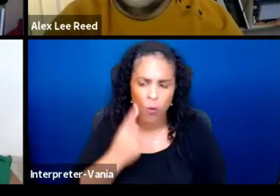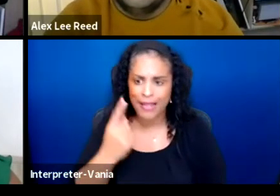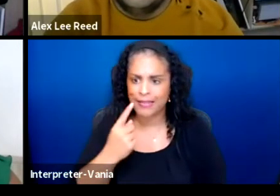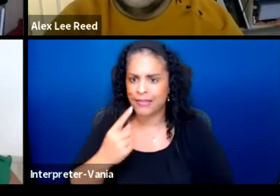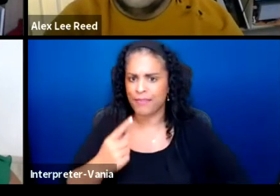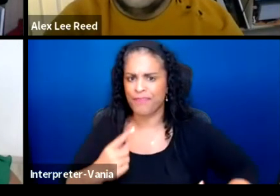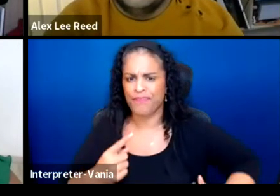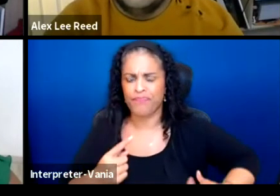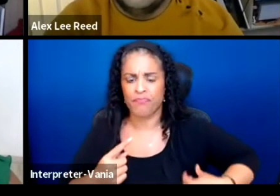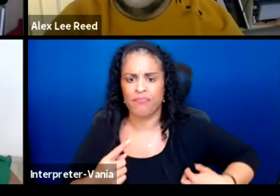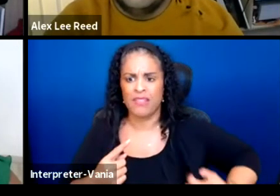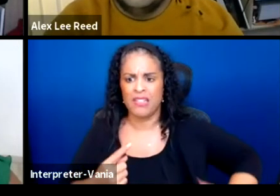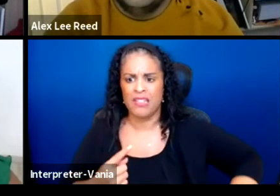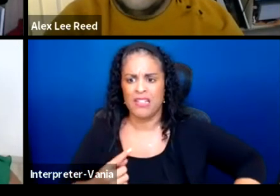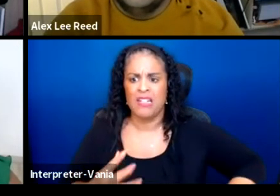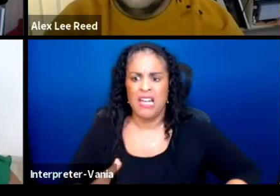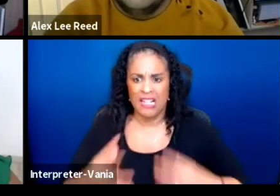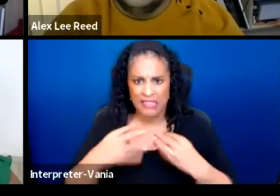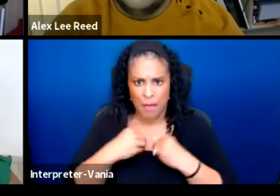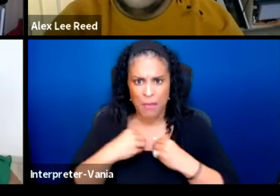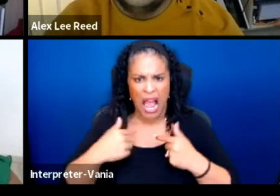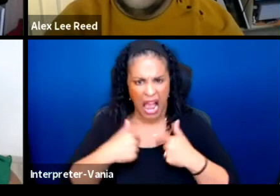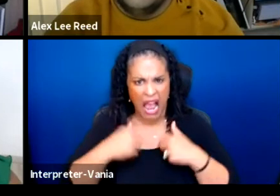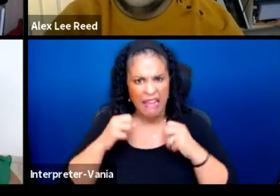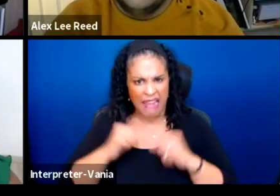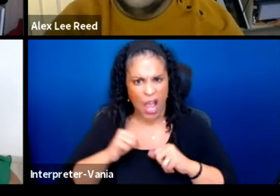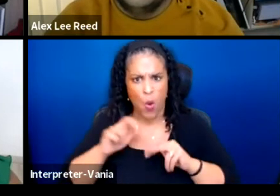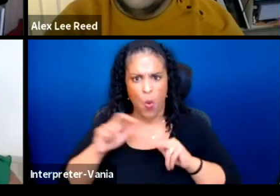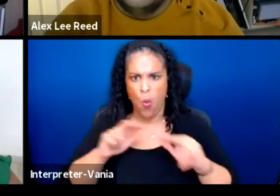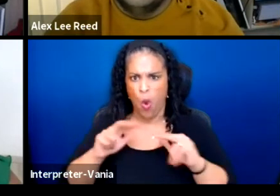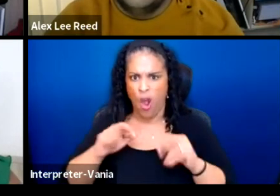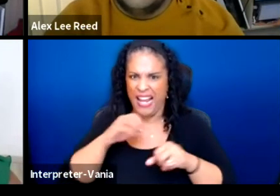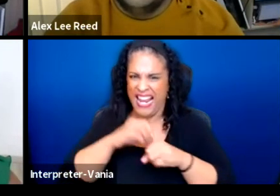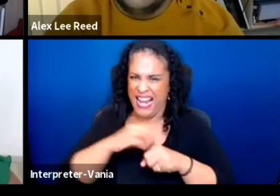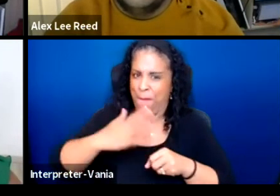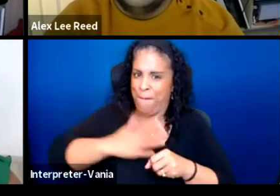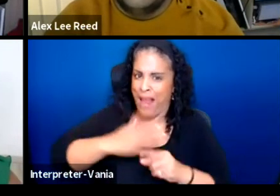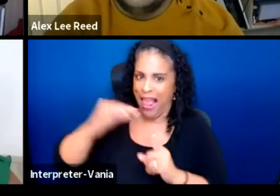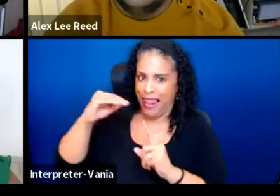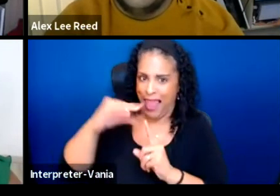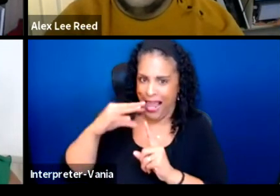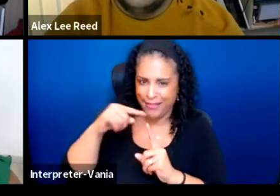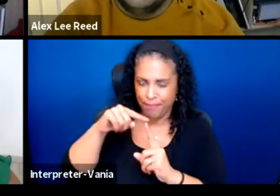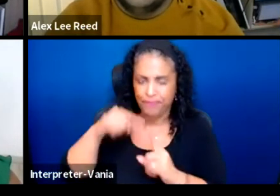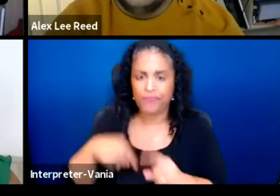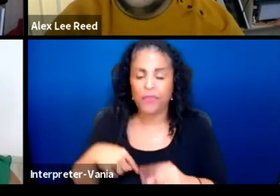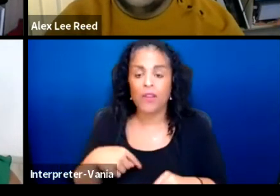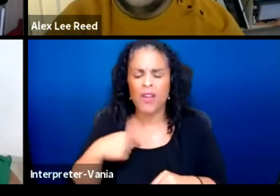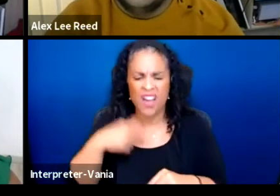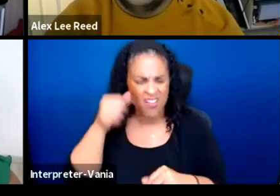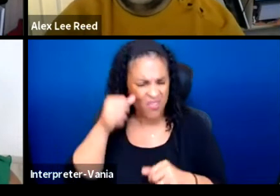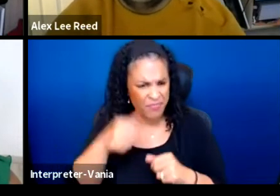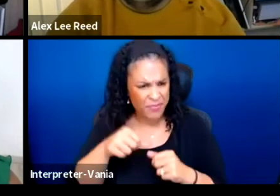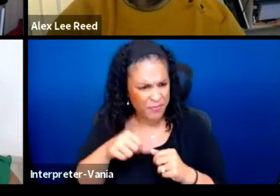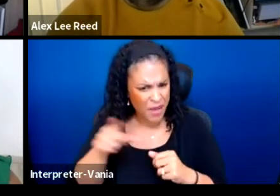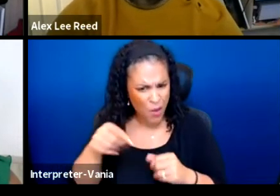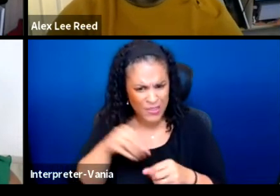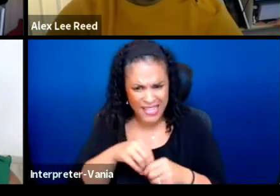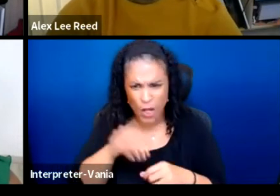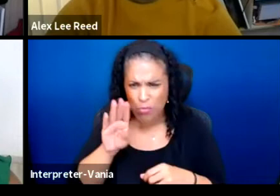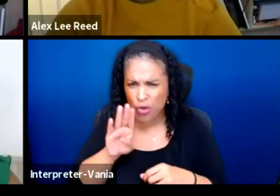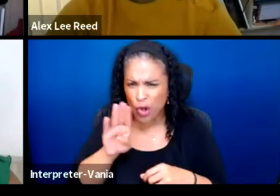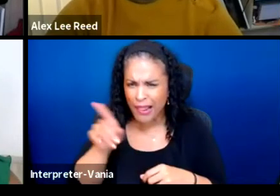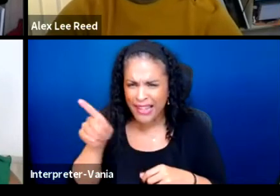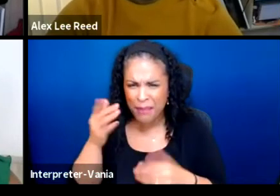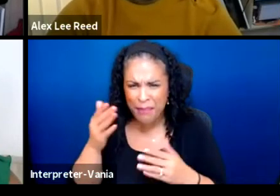accepting that I can walk in my light. I'll never forget, I was in Brooklyn and this was